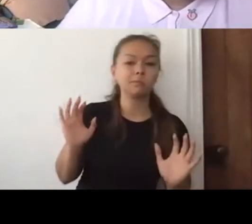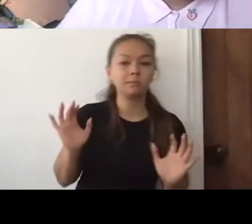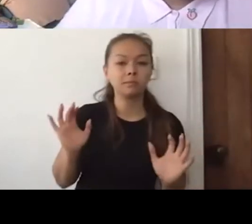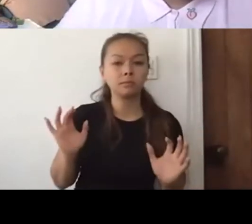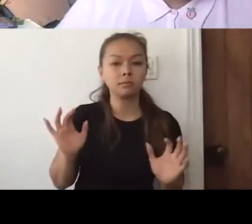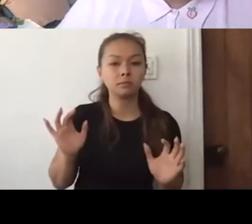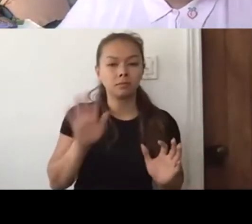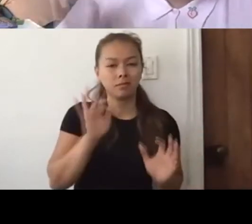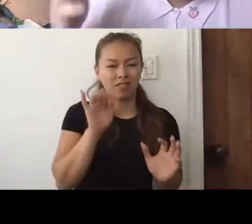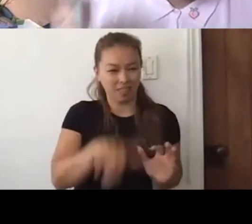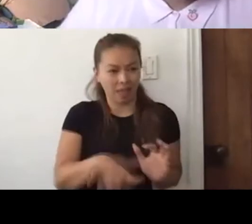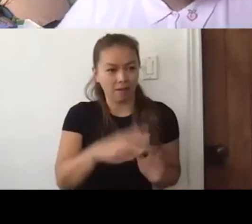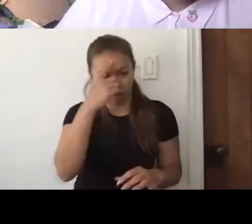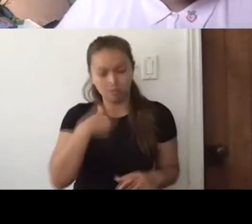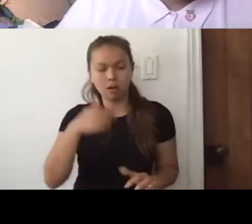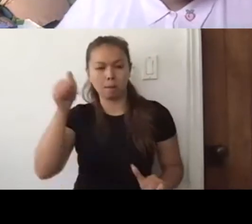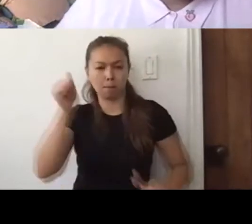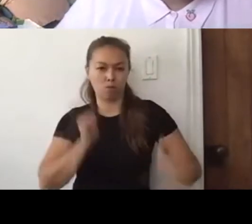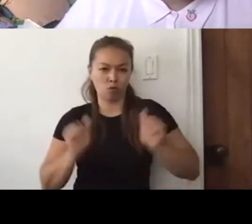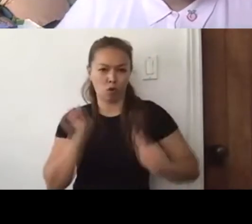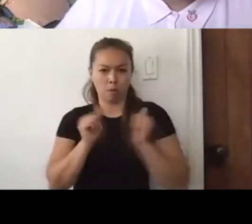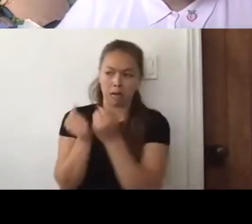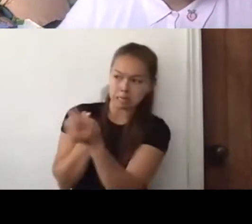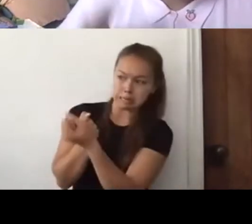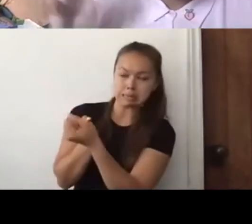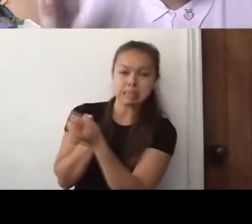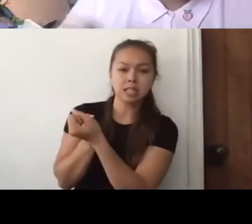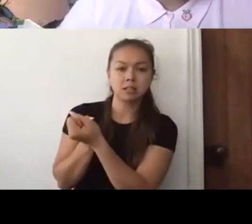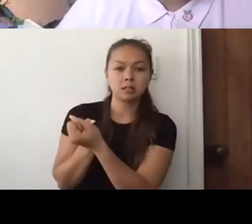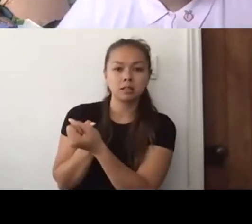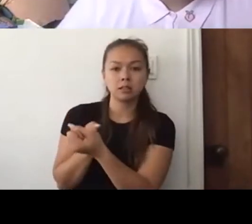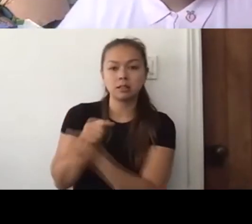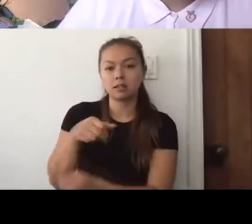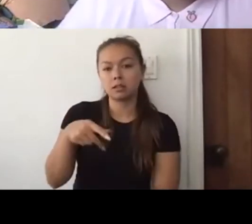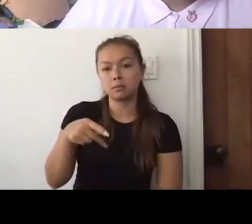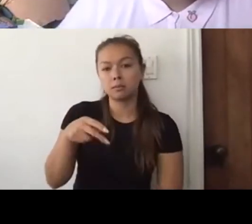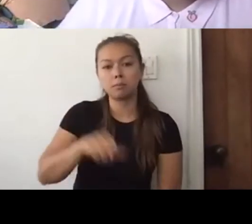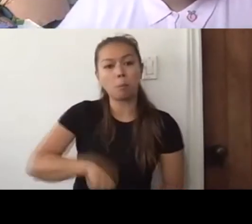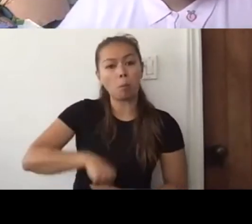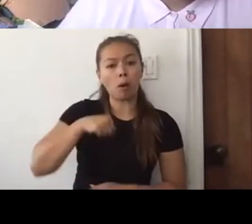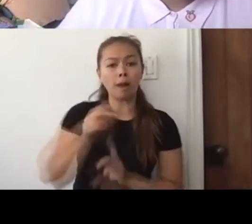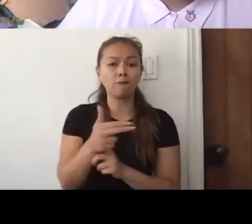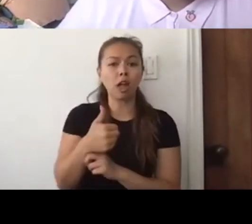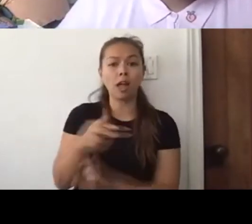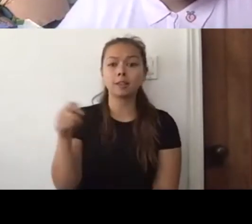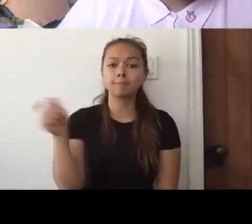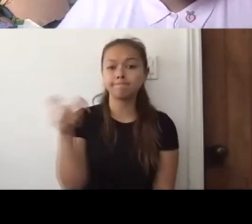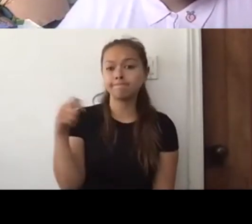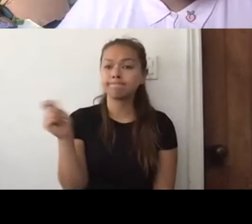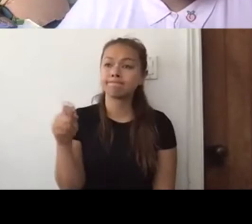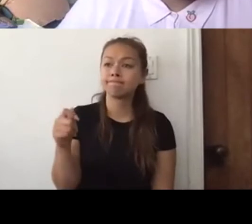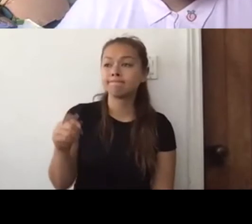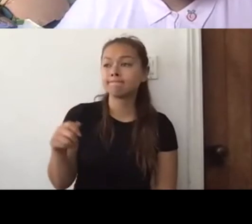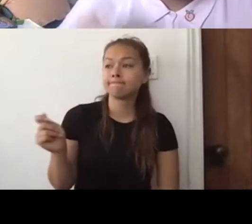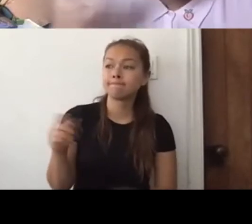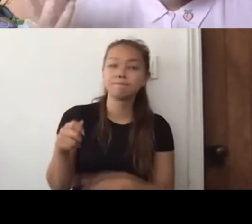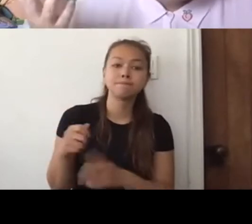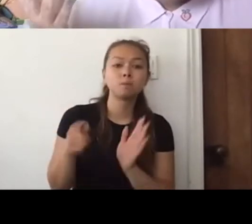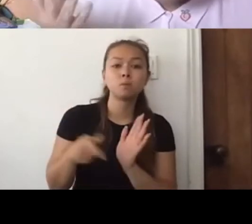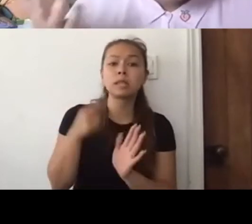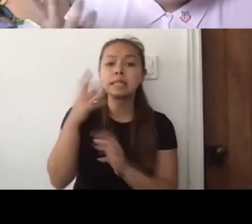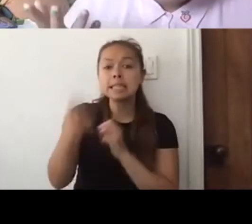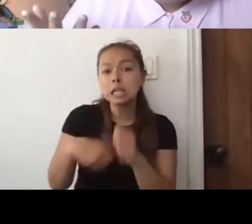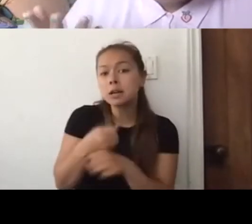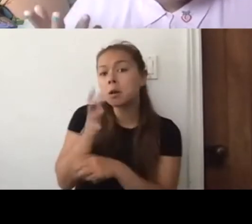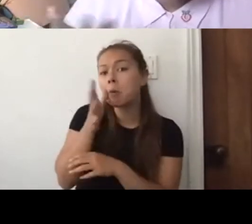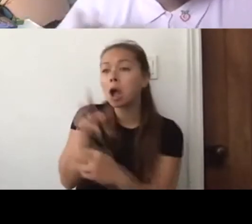like, oh, you know, like, here's a pride flag that will like hang once a year for a month, long time. Meanwhile,